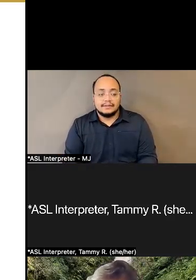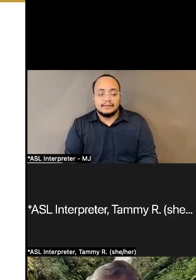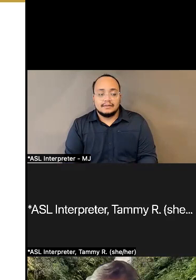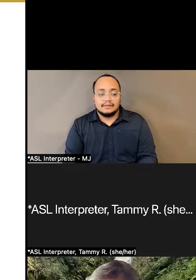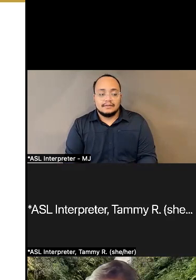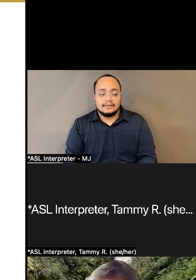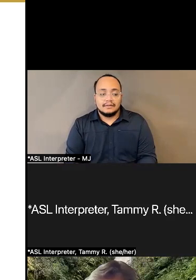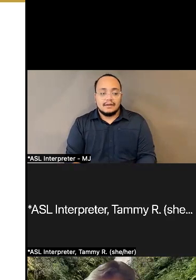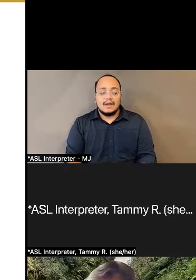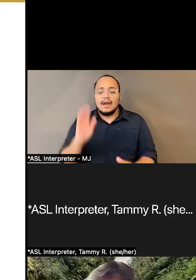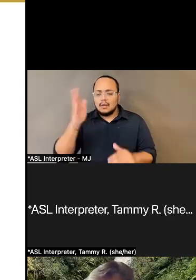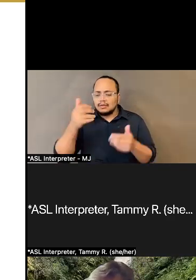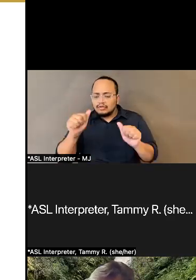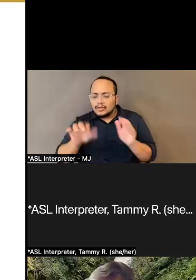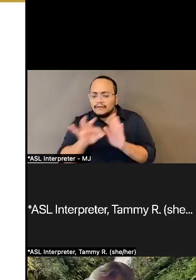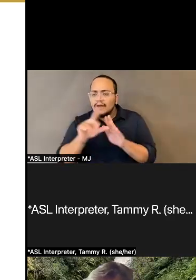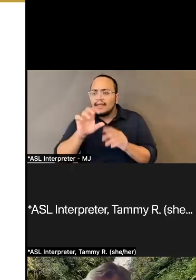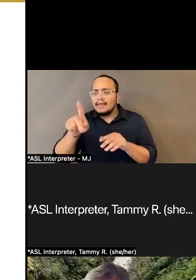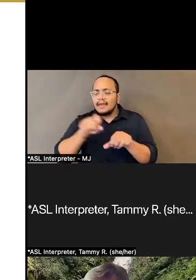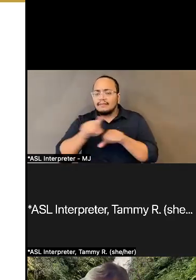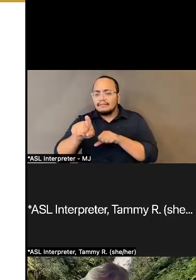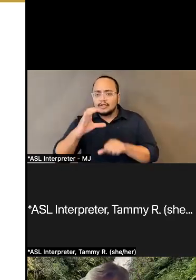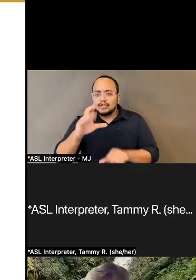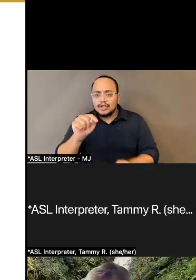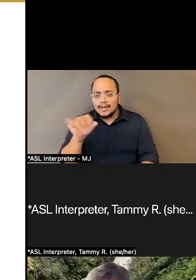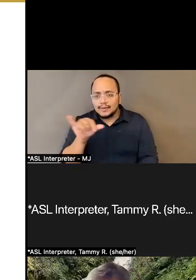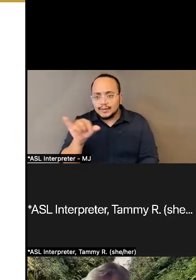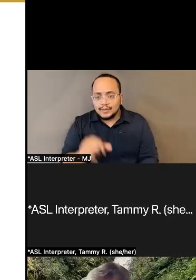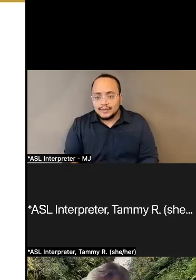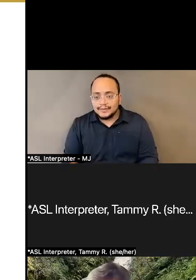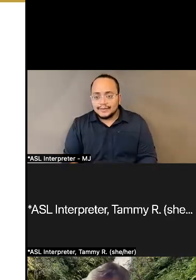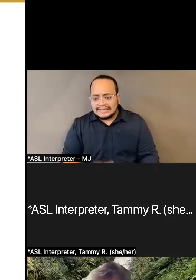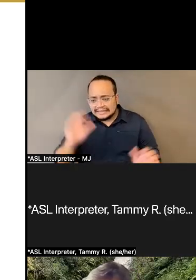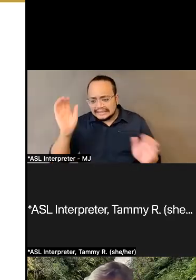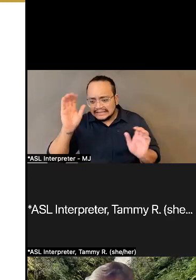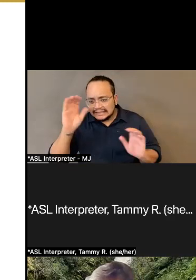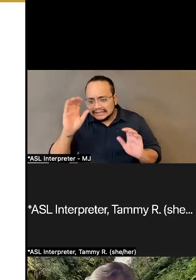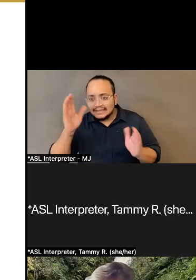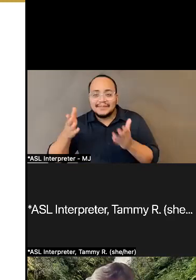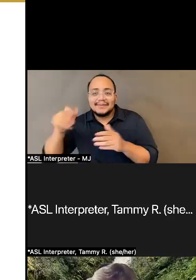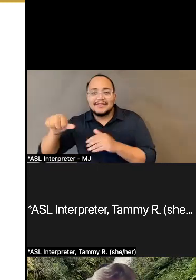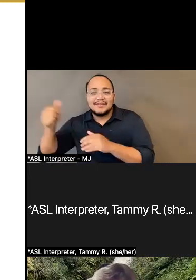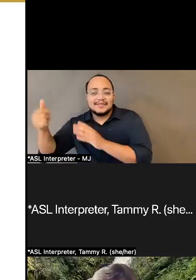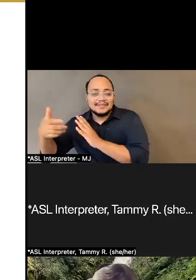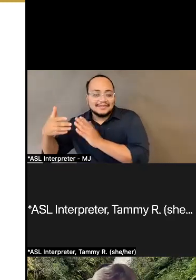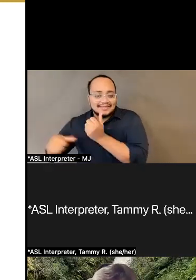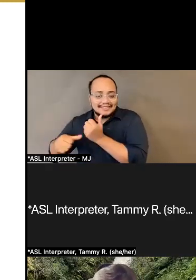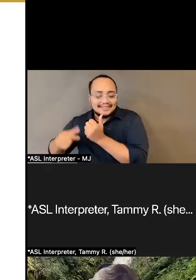And I will try to find that link and put that in the chat as well, although my guess is Funmi's already beating me to it.